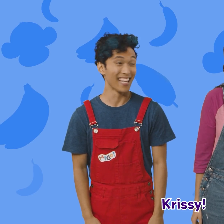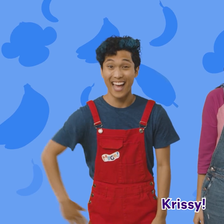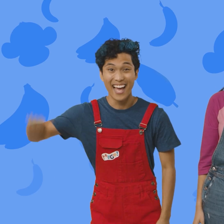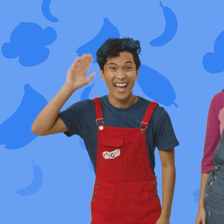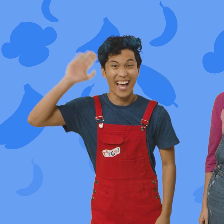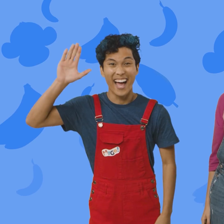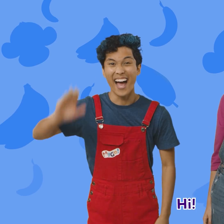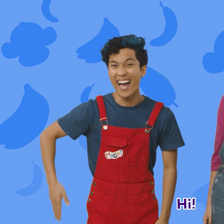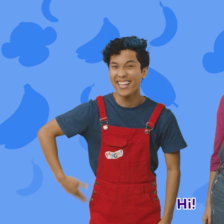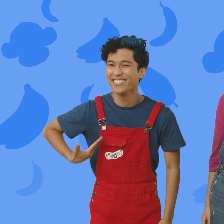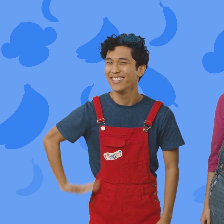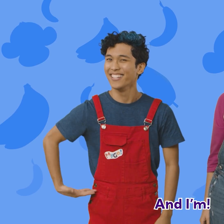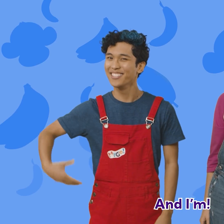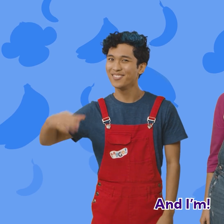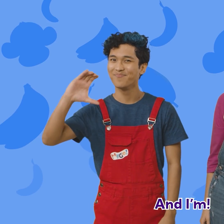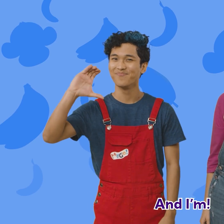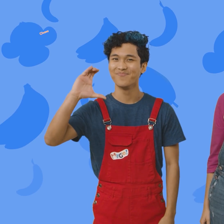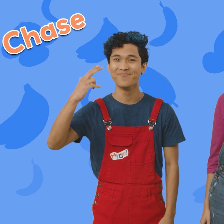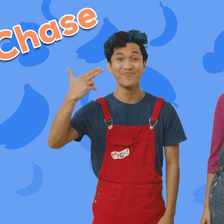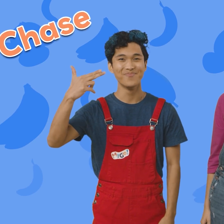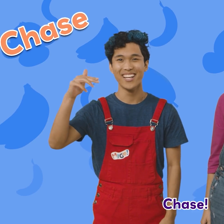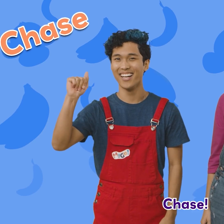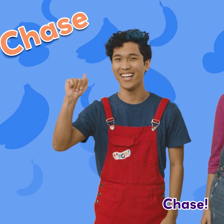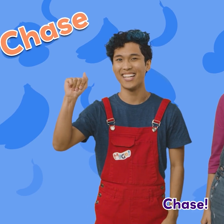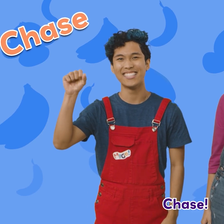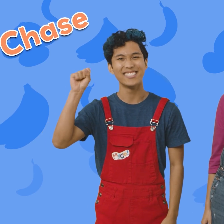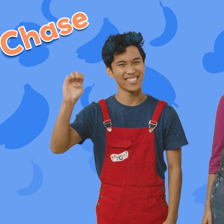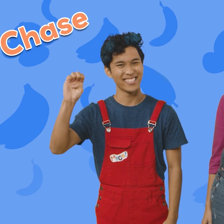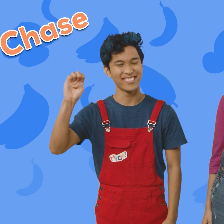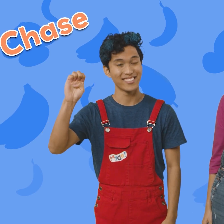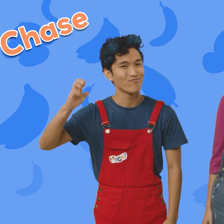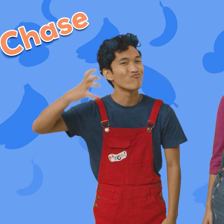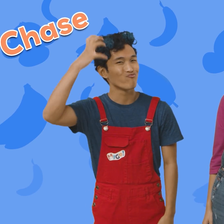Chrissy. Hi, and I'm Chase.